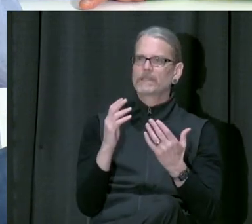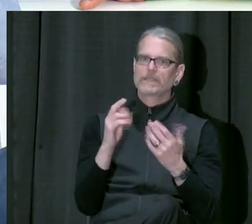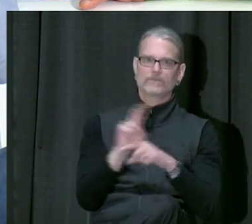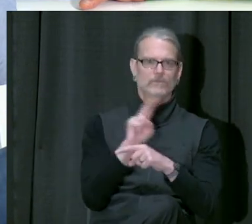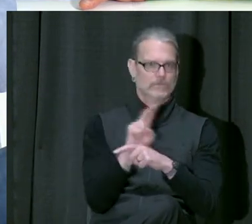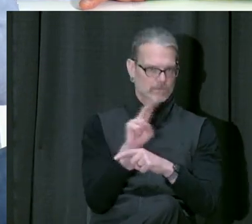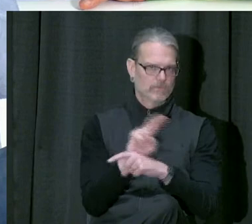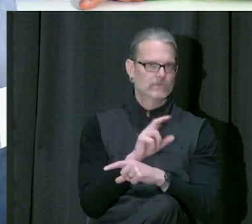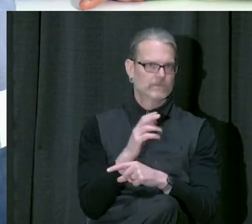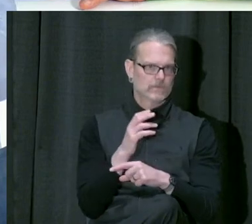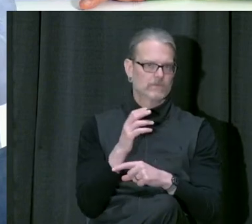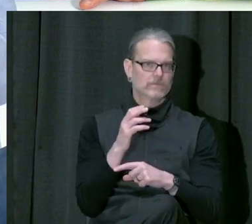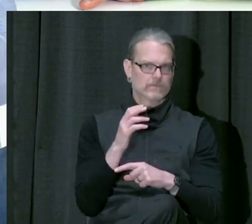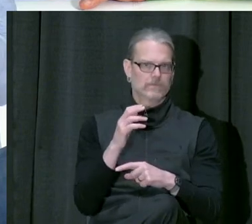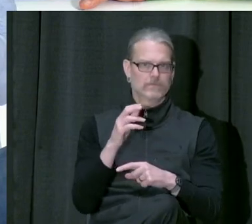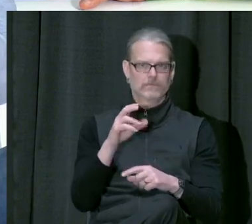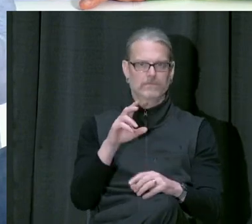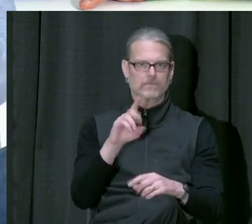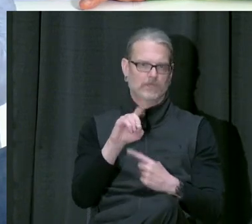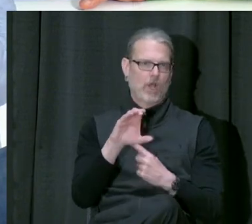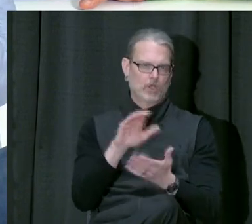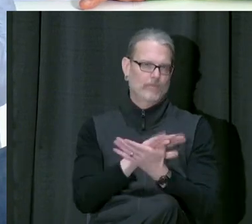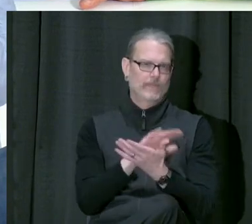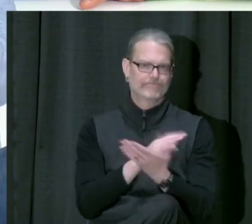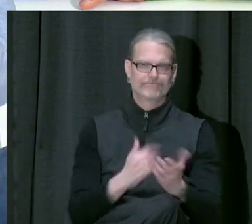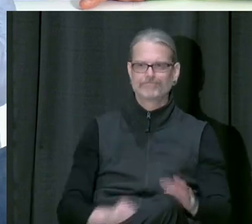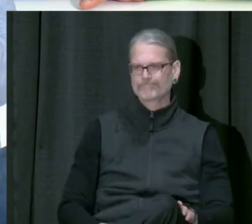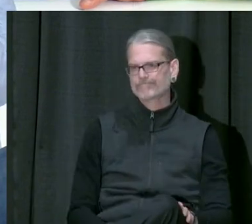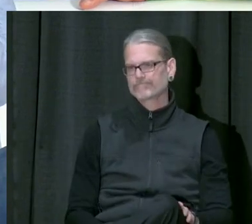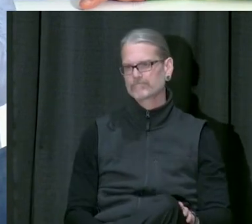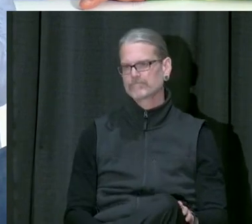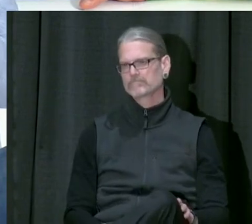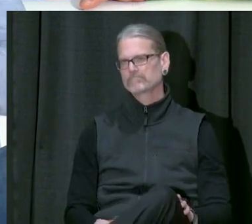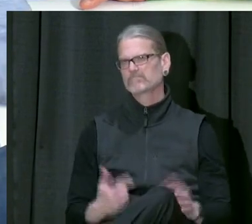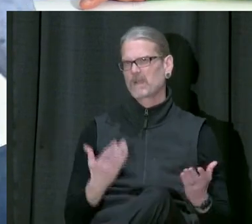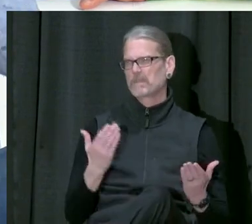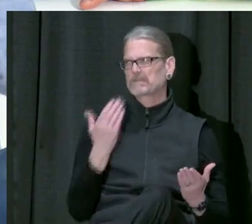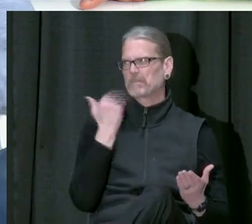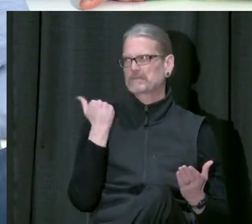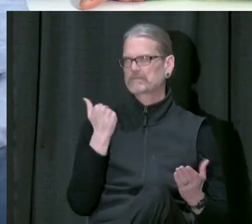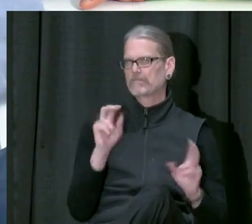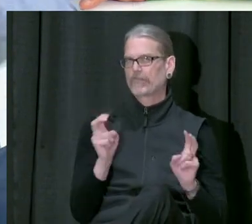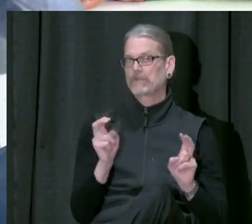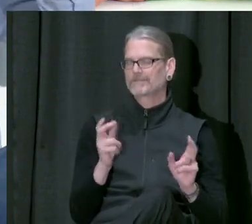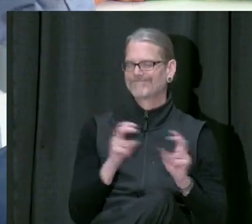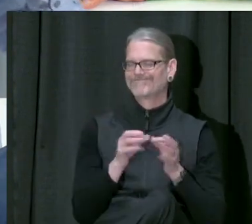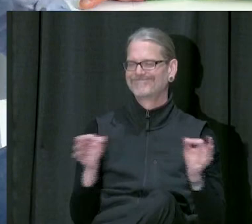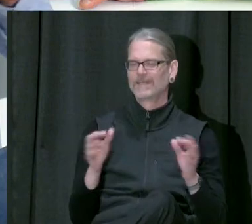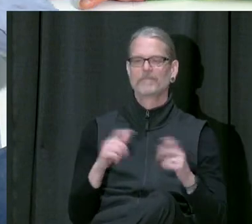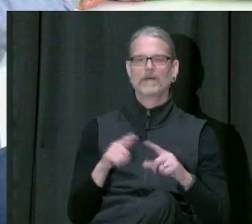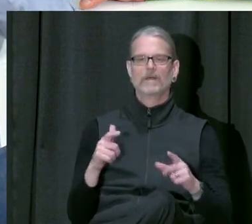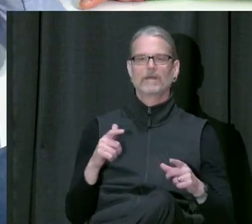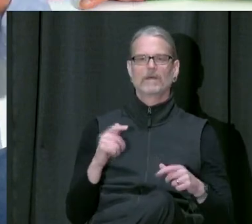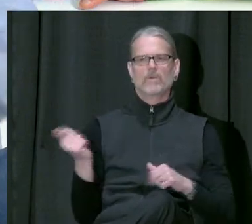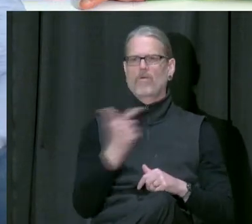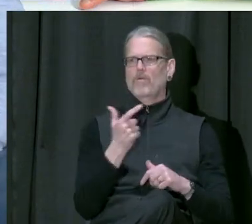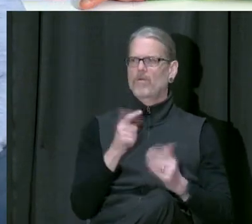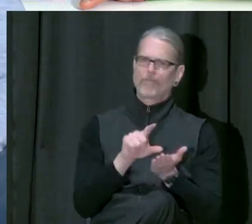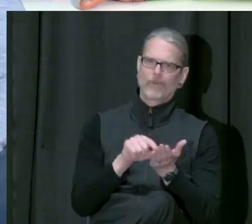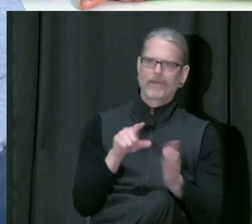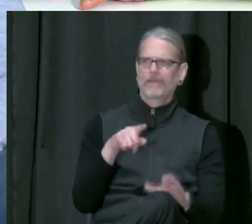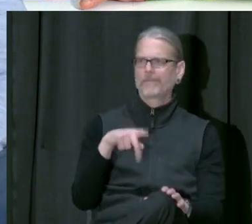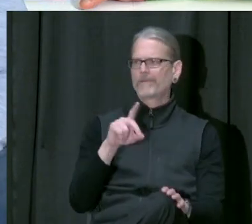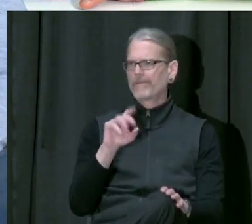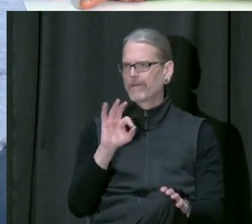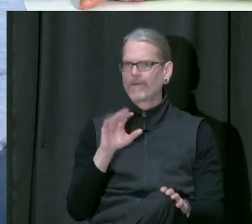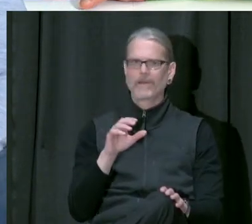generated type of document. Maybe that's a better way of phrasing it, maybe. But anyway, we all create PDF files. We're all making these files.